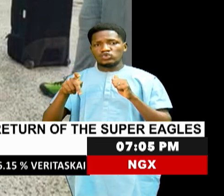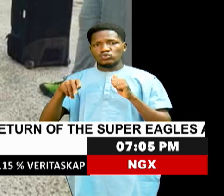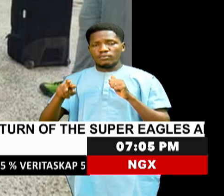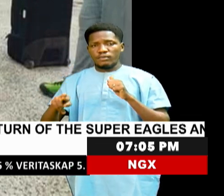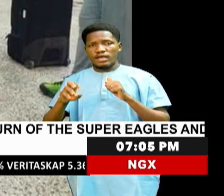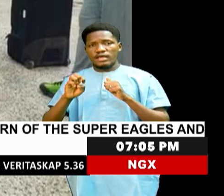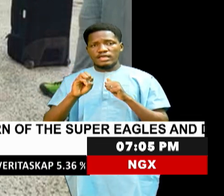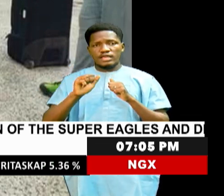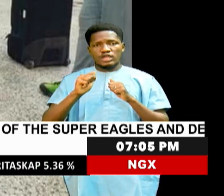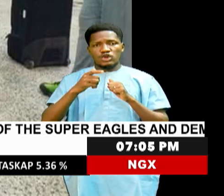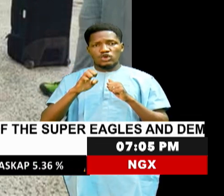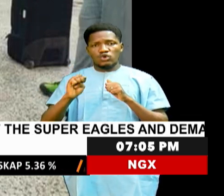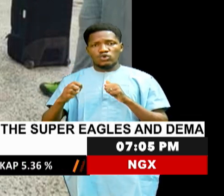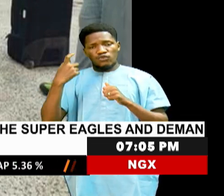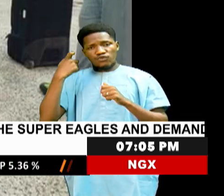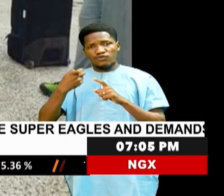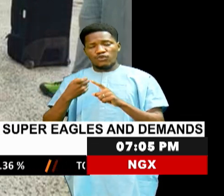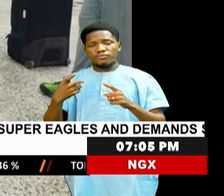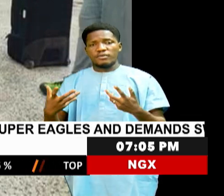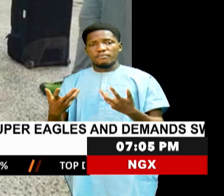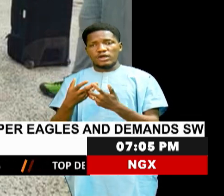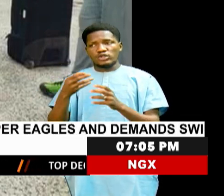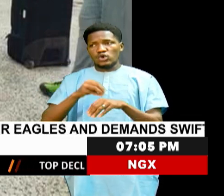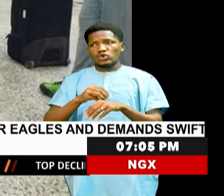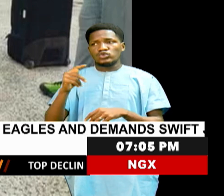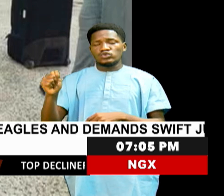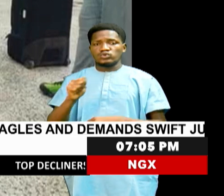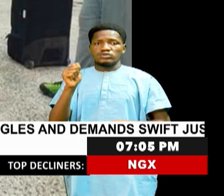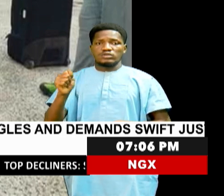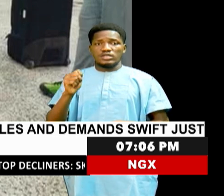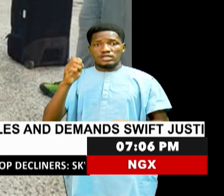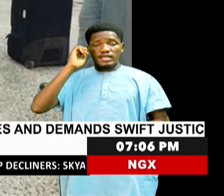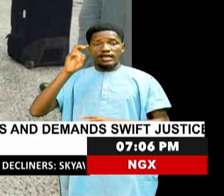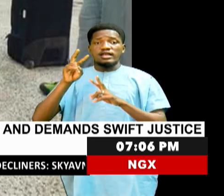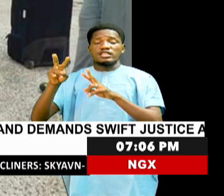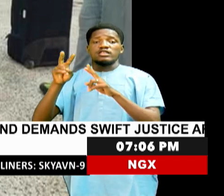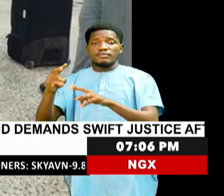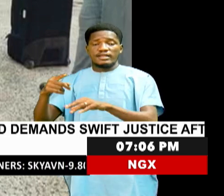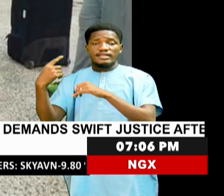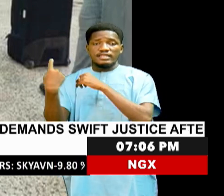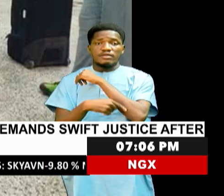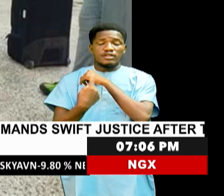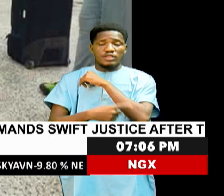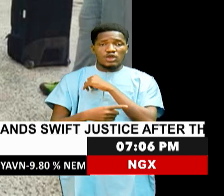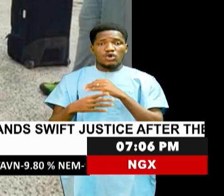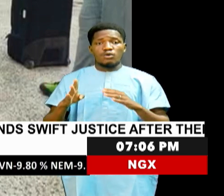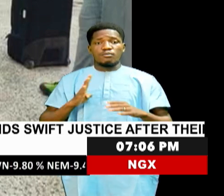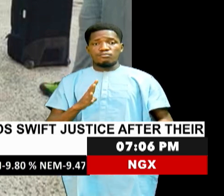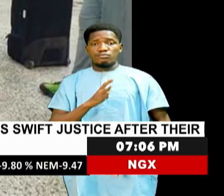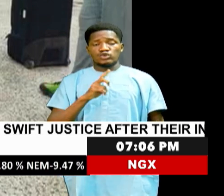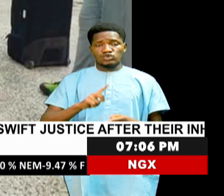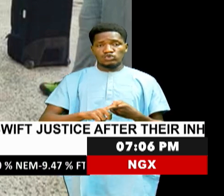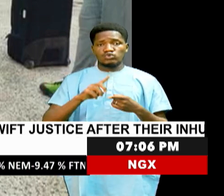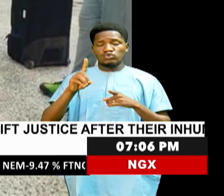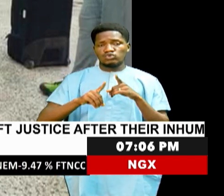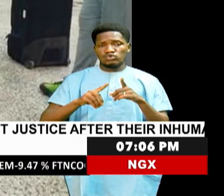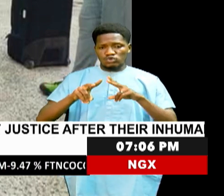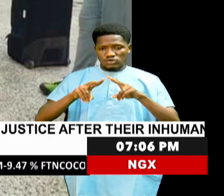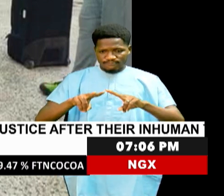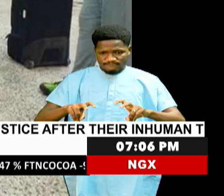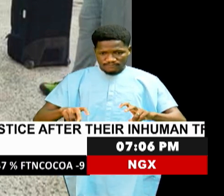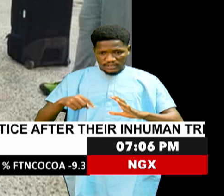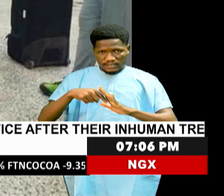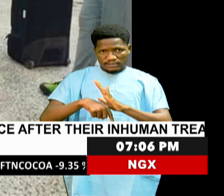Tinubu expects the disciplinary board of the Confederation of African Football, CAF, to conduct a thorough investigation